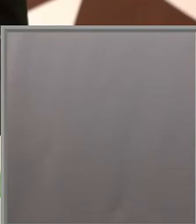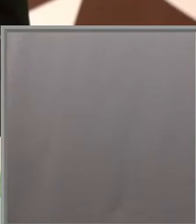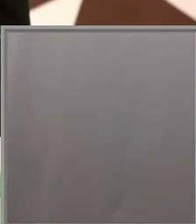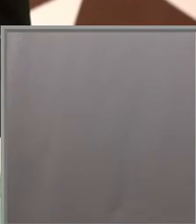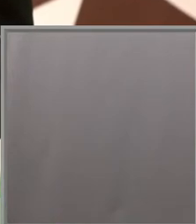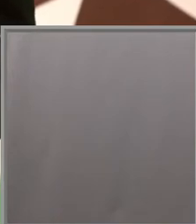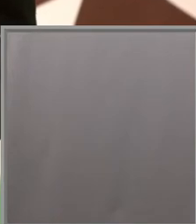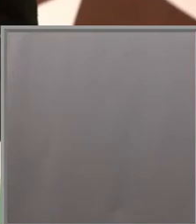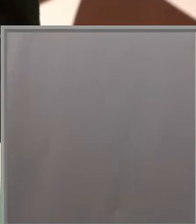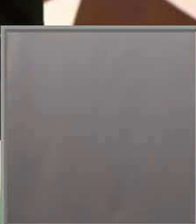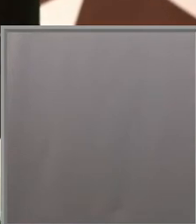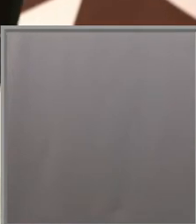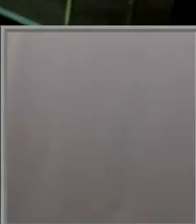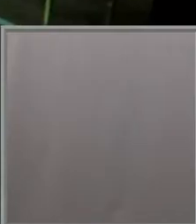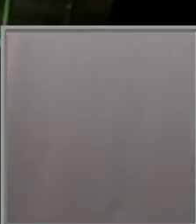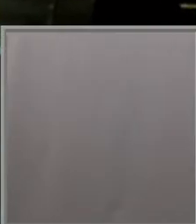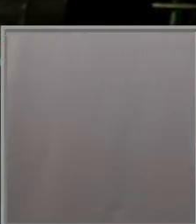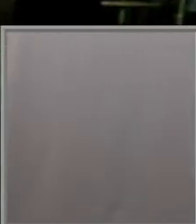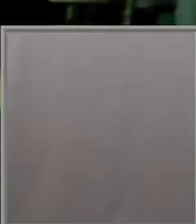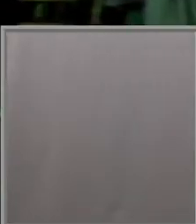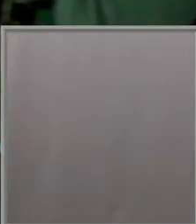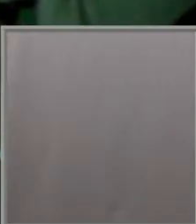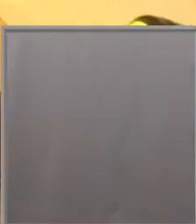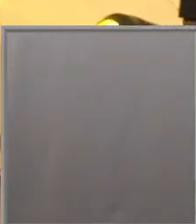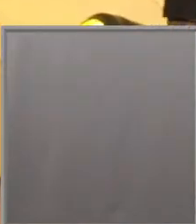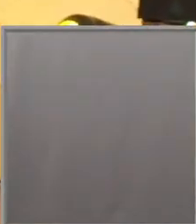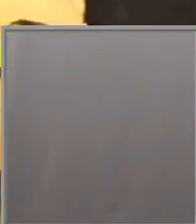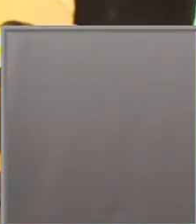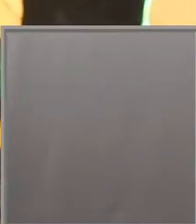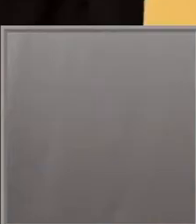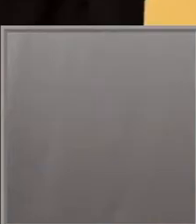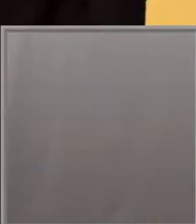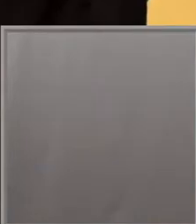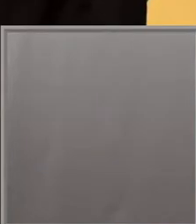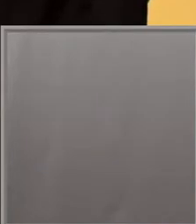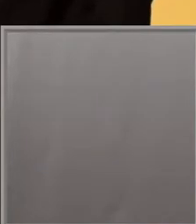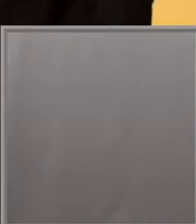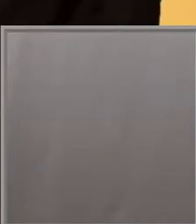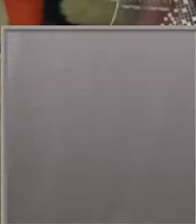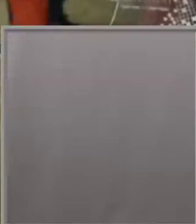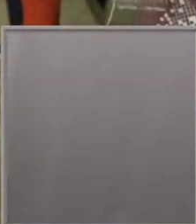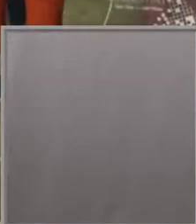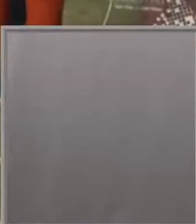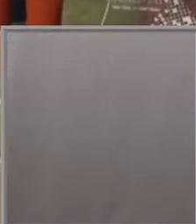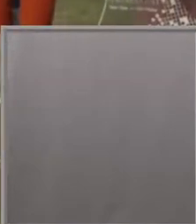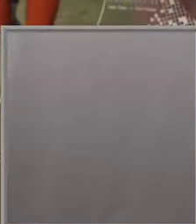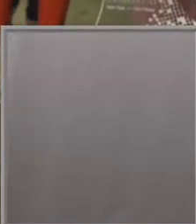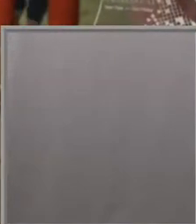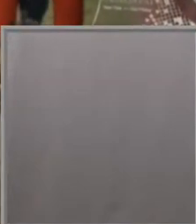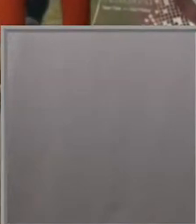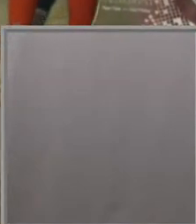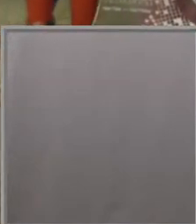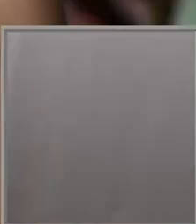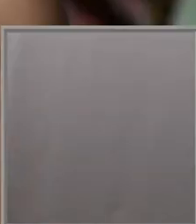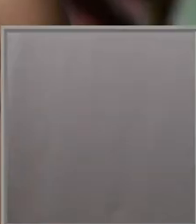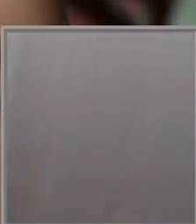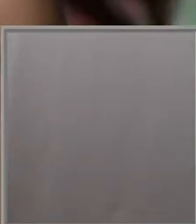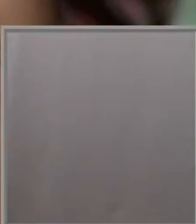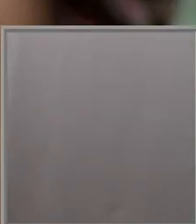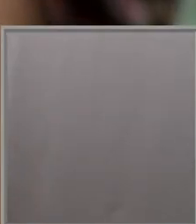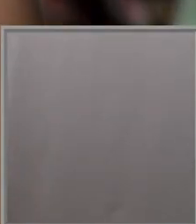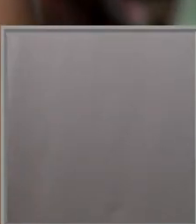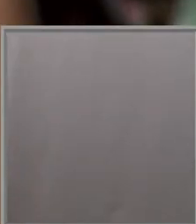Lebohang Munyati. I'm the founder of Miss South Africa, Wolche. Also, I'm the first in